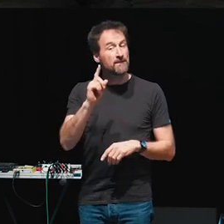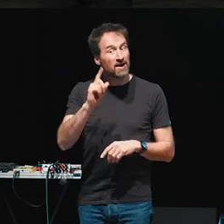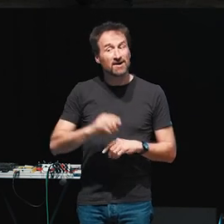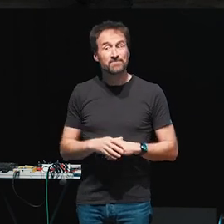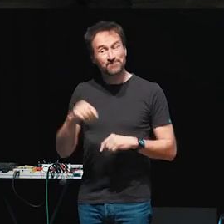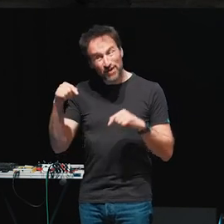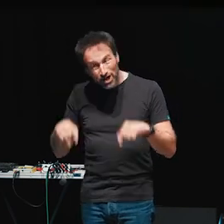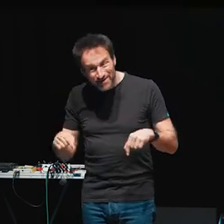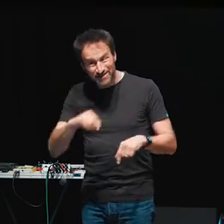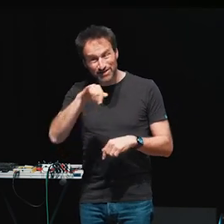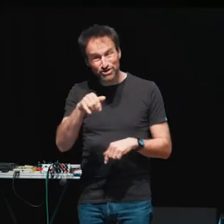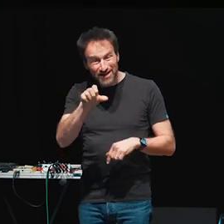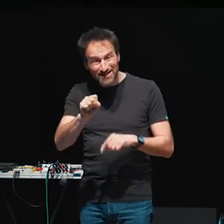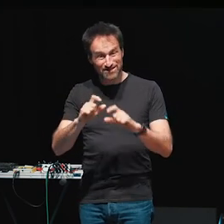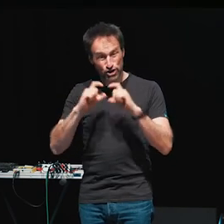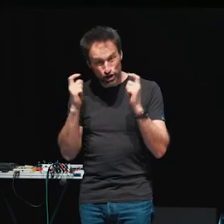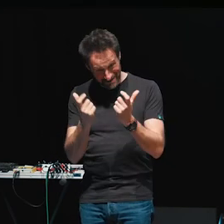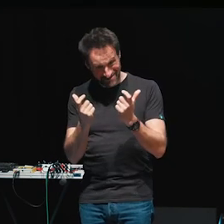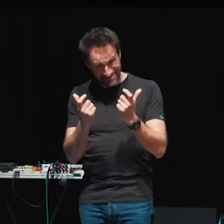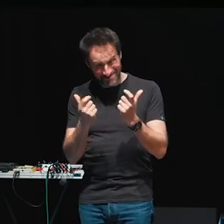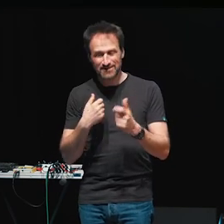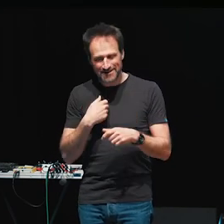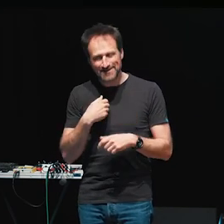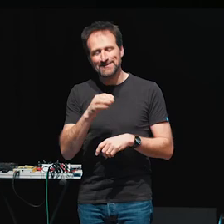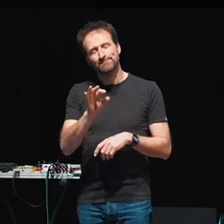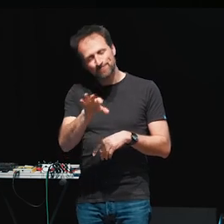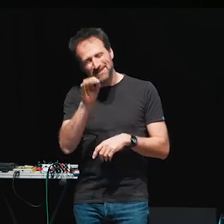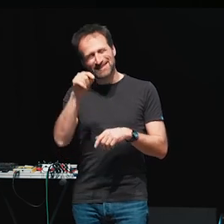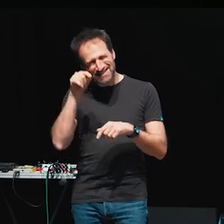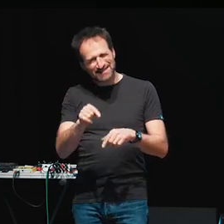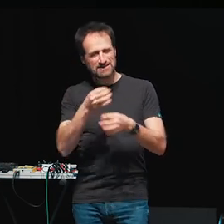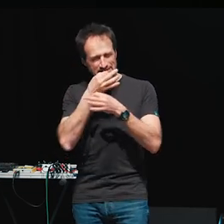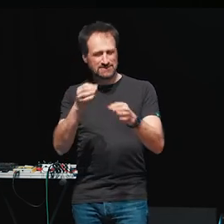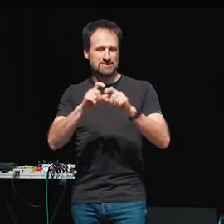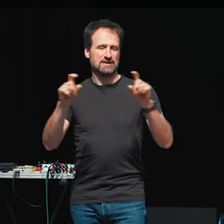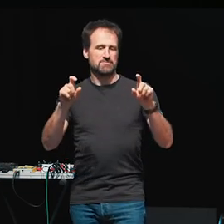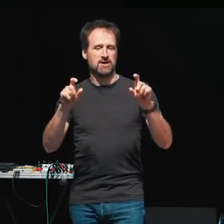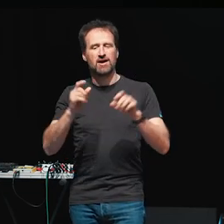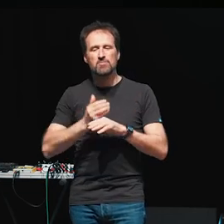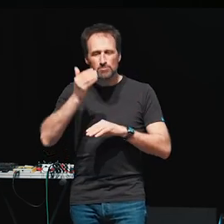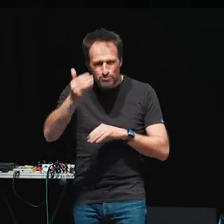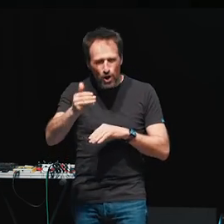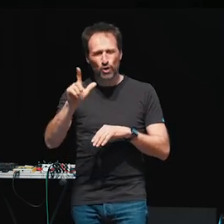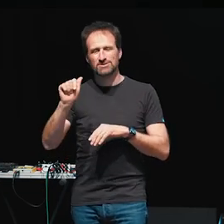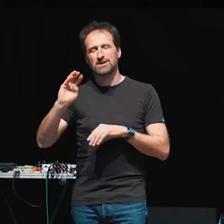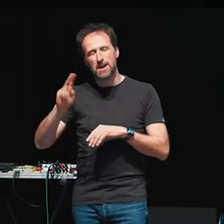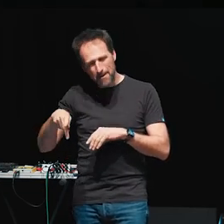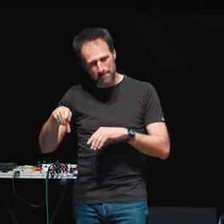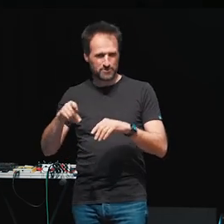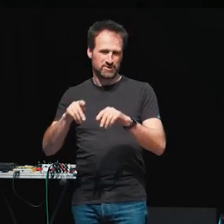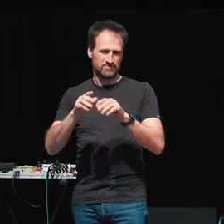at JS Congress in particular, I'm choosing to talk about this particular topic, the Postland pie, because of a